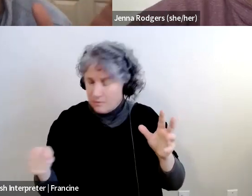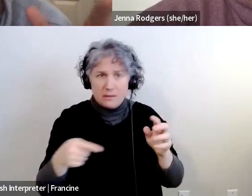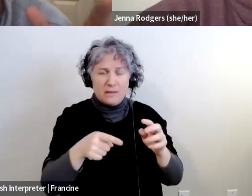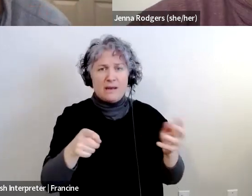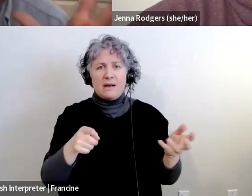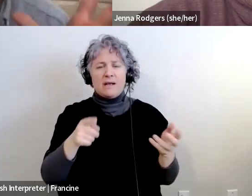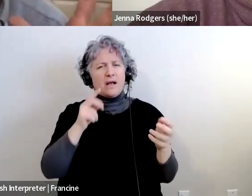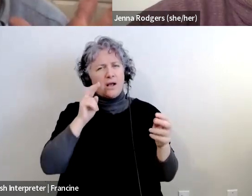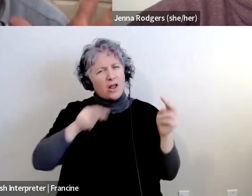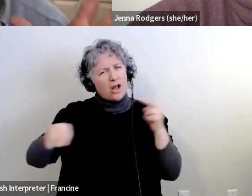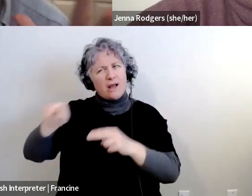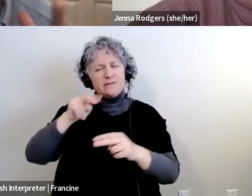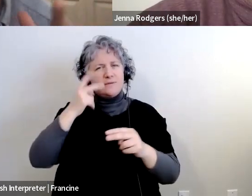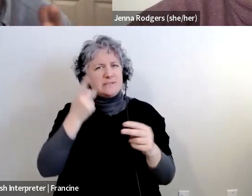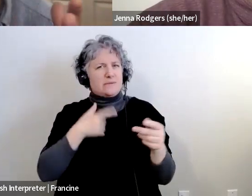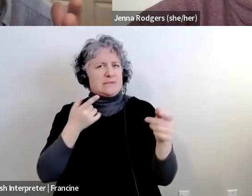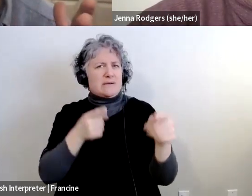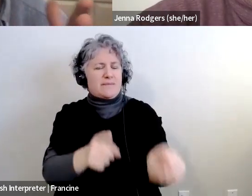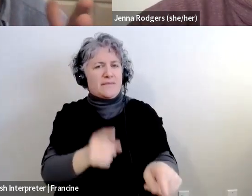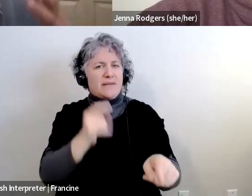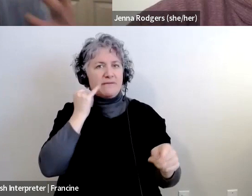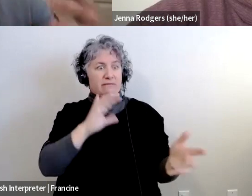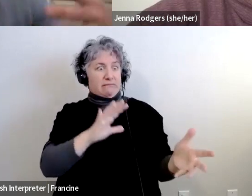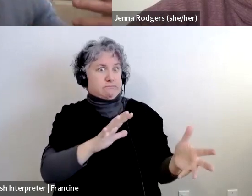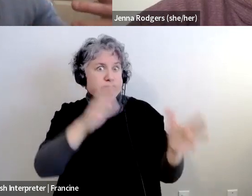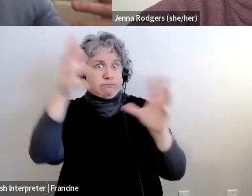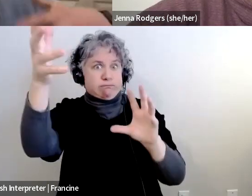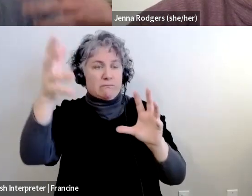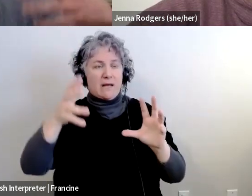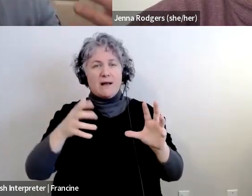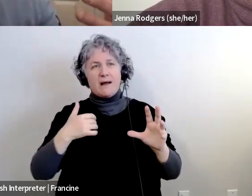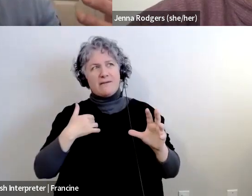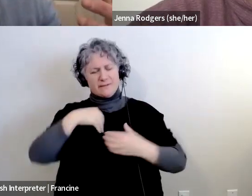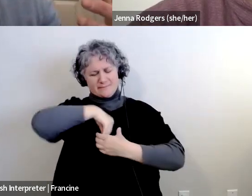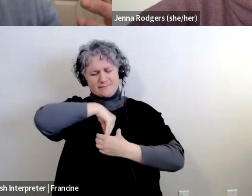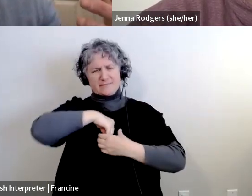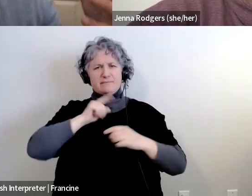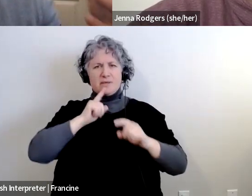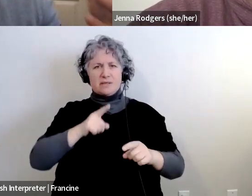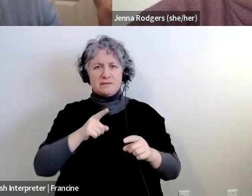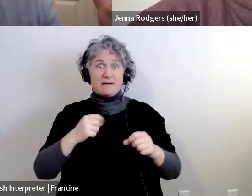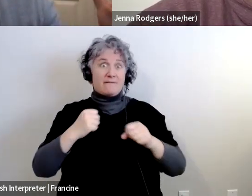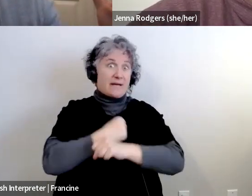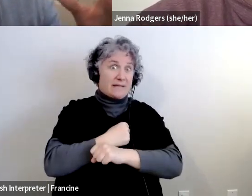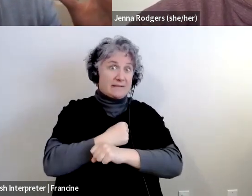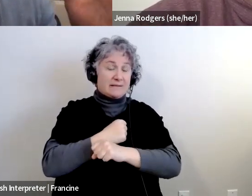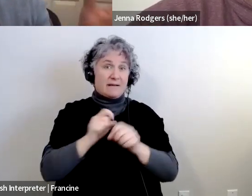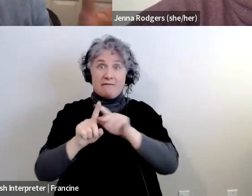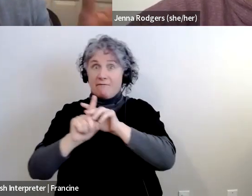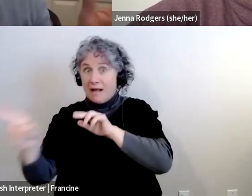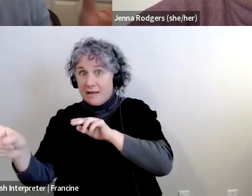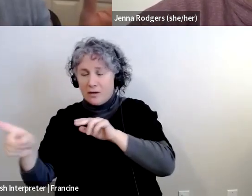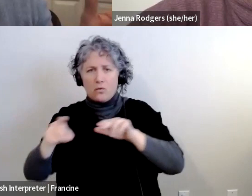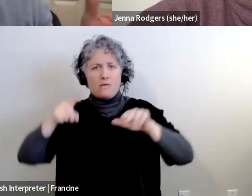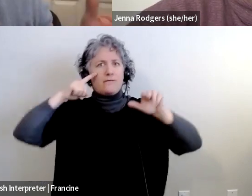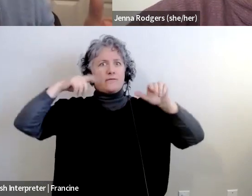And often if something drastic is happening, people go into, there's a sort of fight, flight response, but also a freeze response as people process. And when we